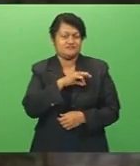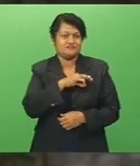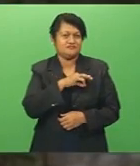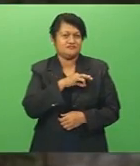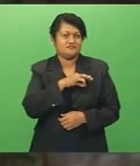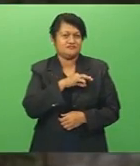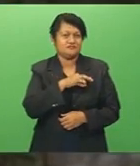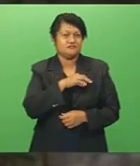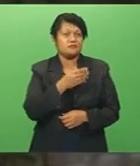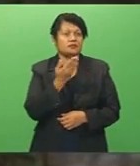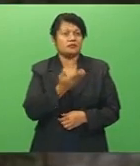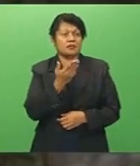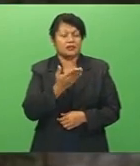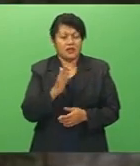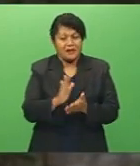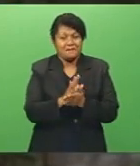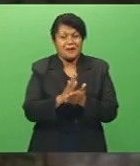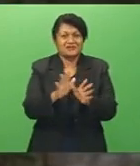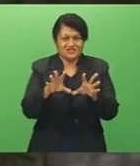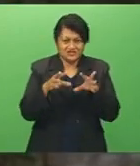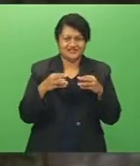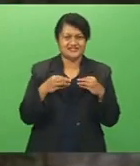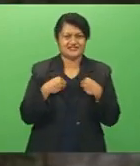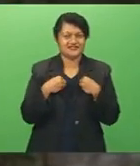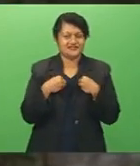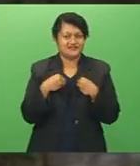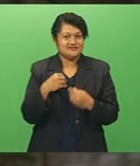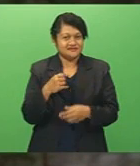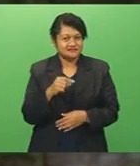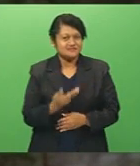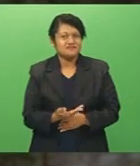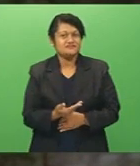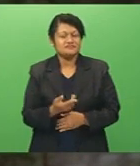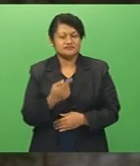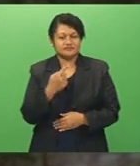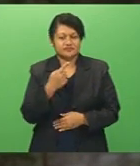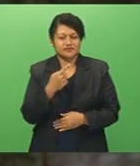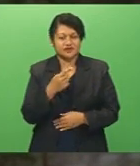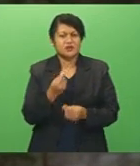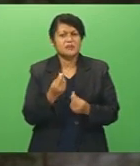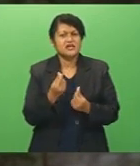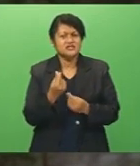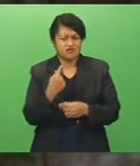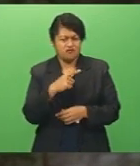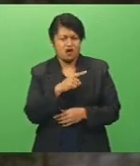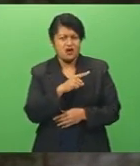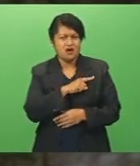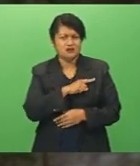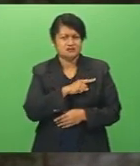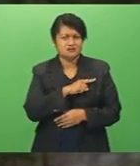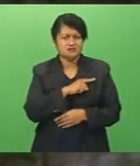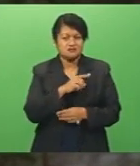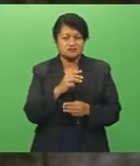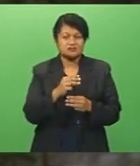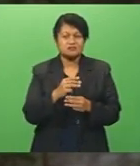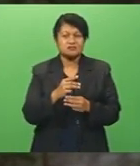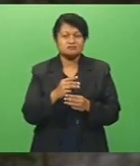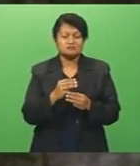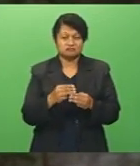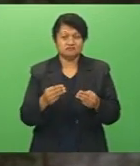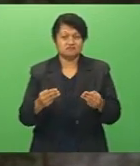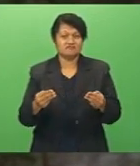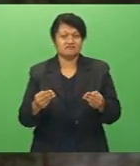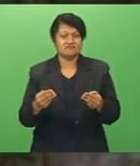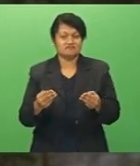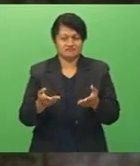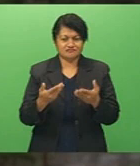happy to receive this, and it will be easy for us for the material that will be desilting,